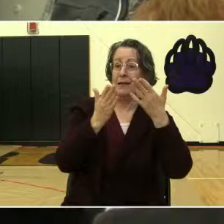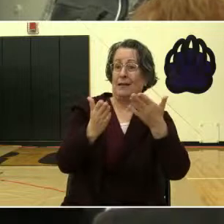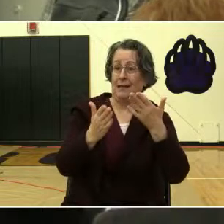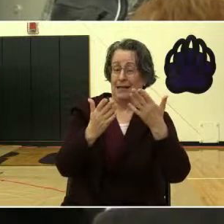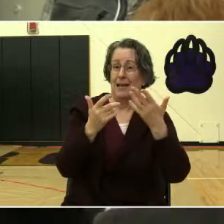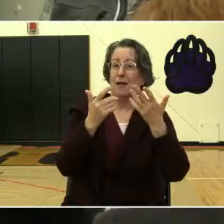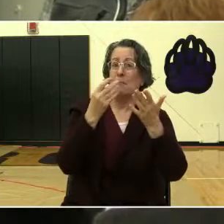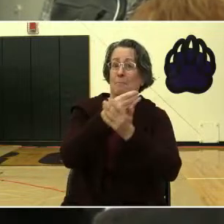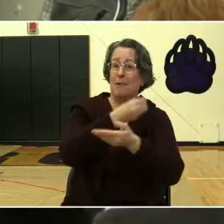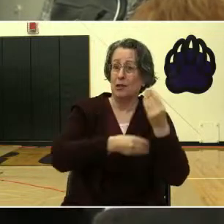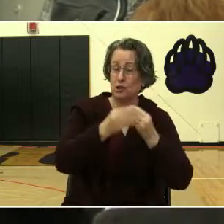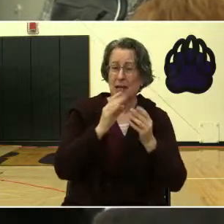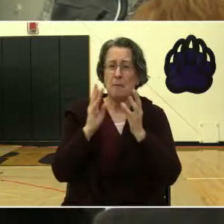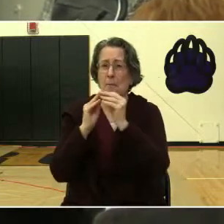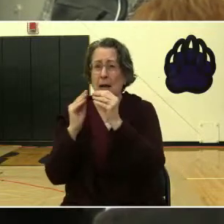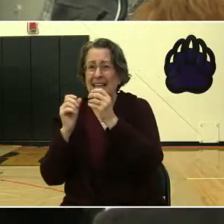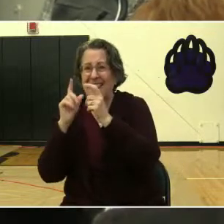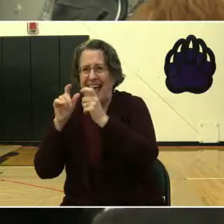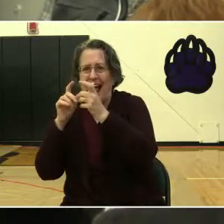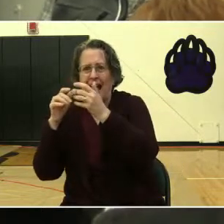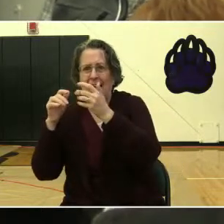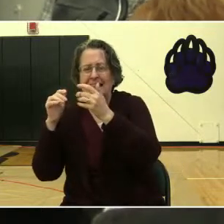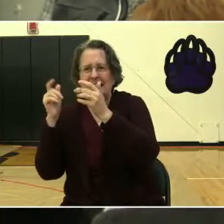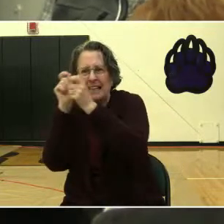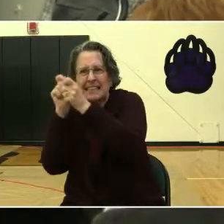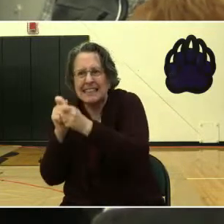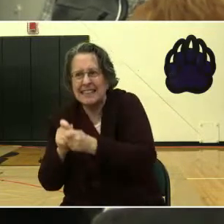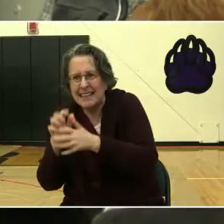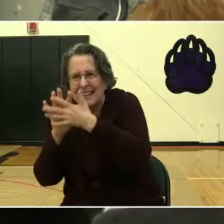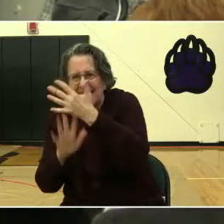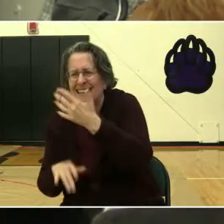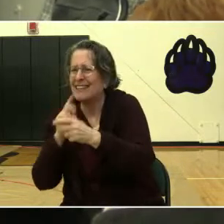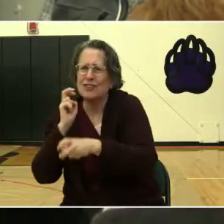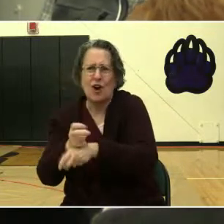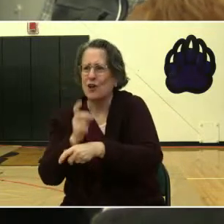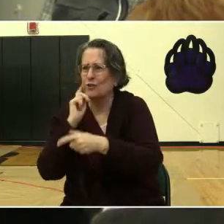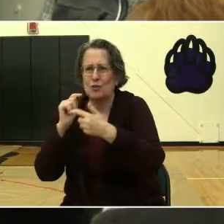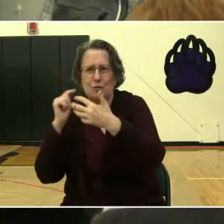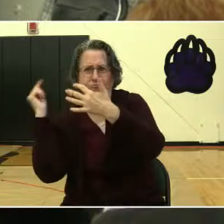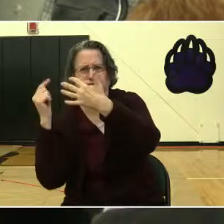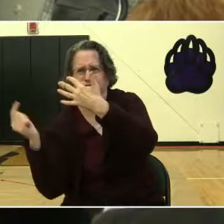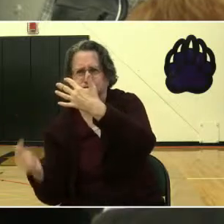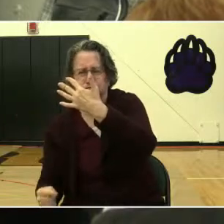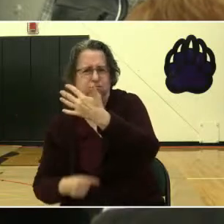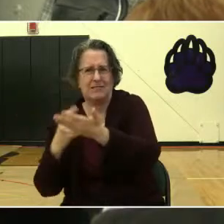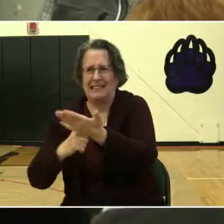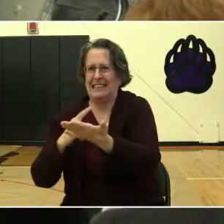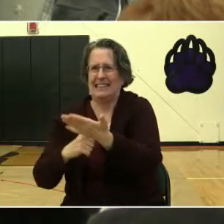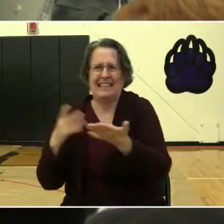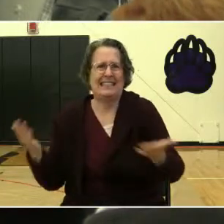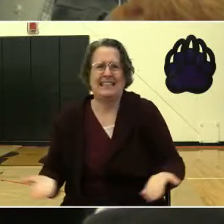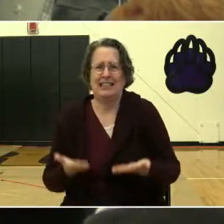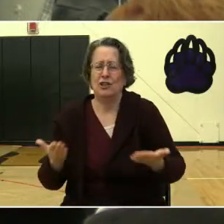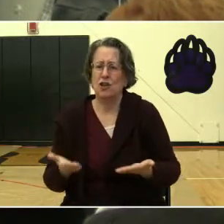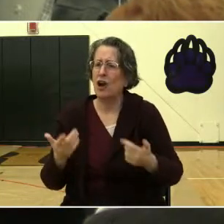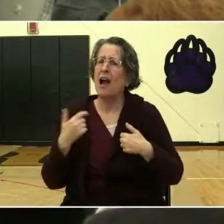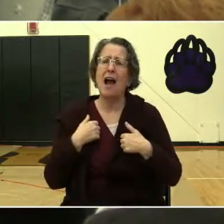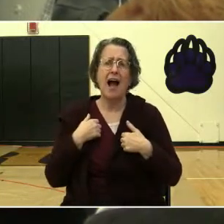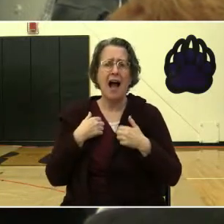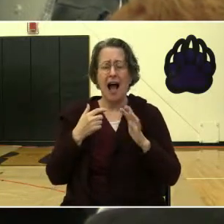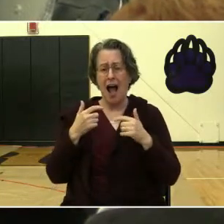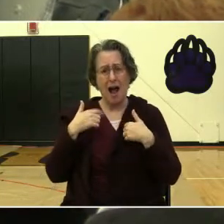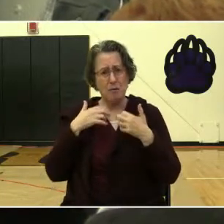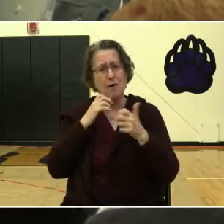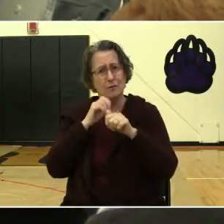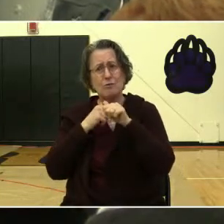meeting so I thank you for your concerns and your questions and your desire to hold us accountable I want to be accountable to you all as well that's why I changed